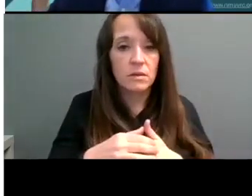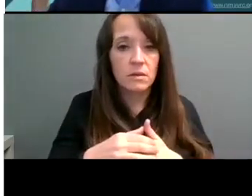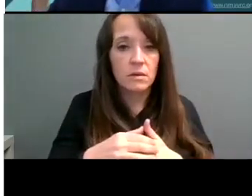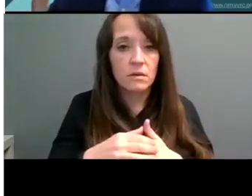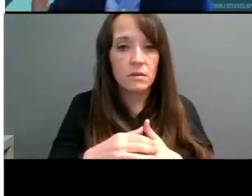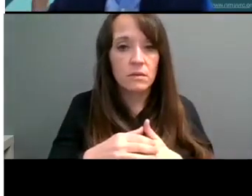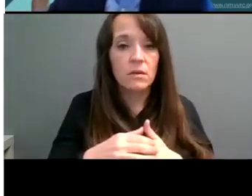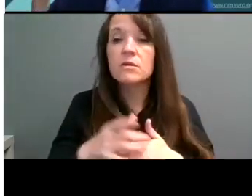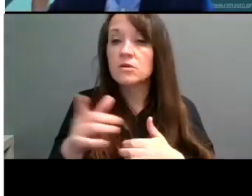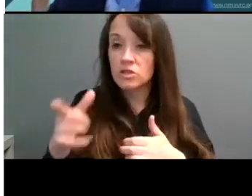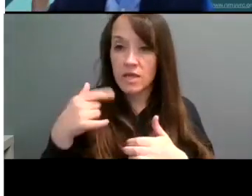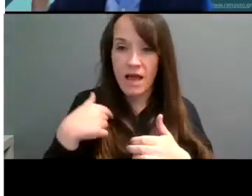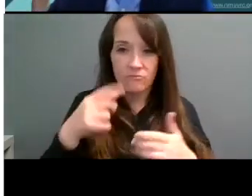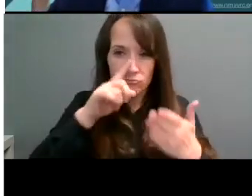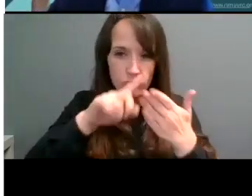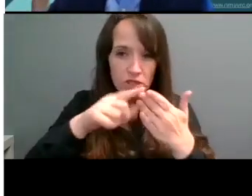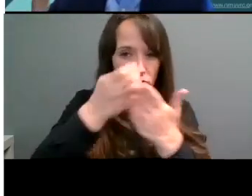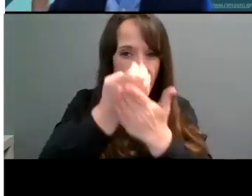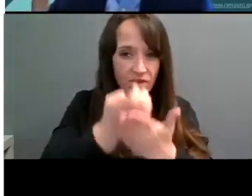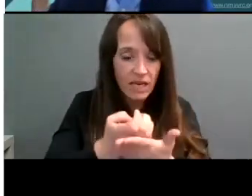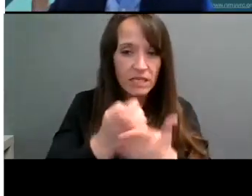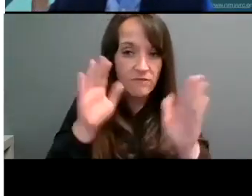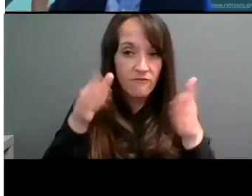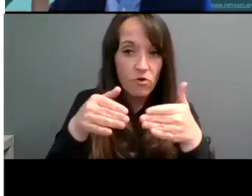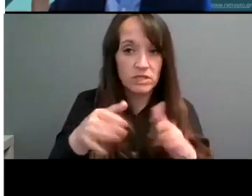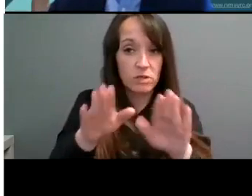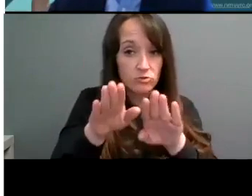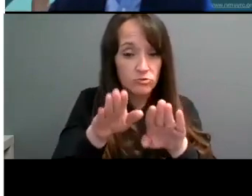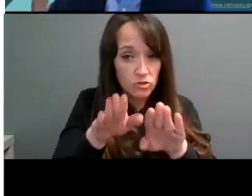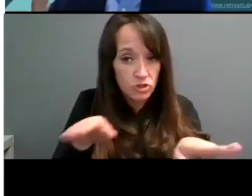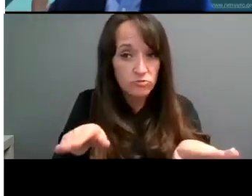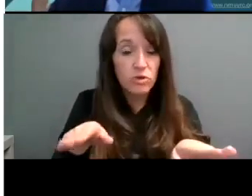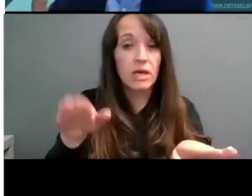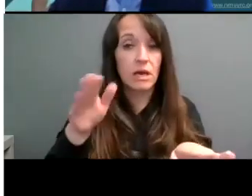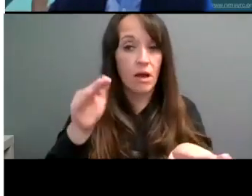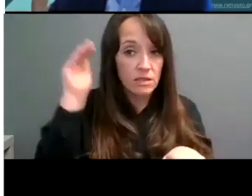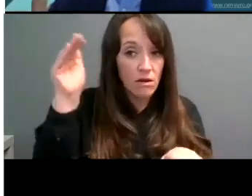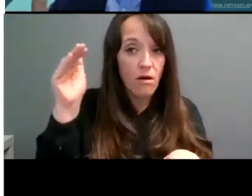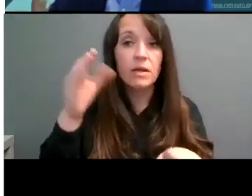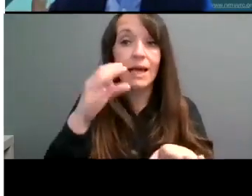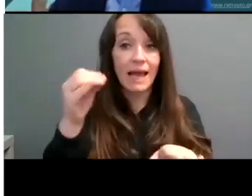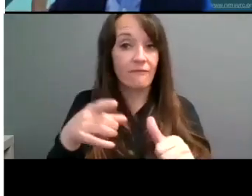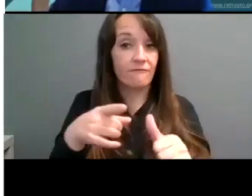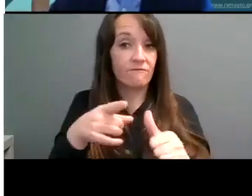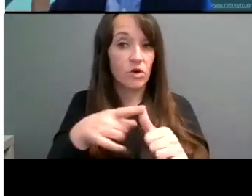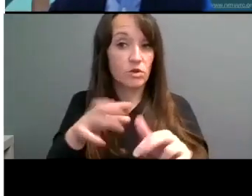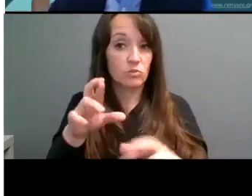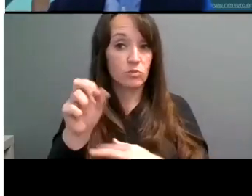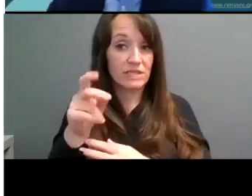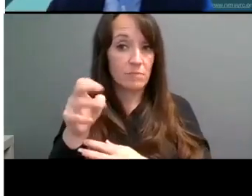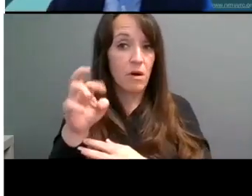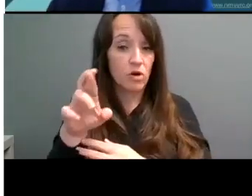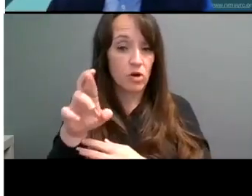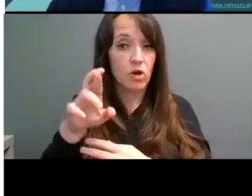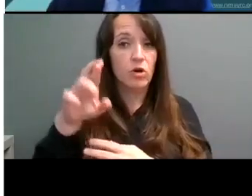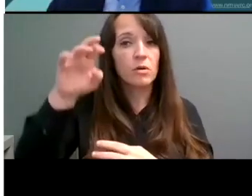evidence-based trauma-focused treatments for children and adults, including first responders.